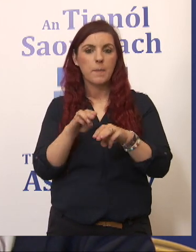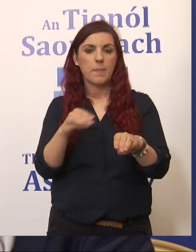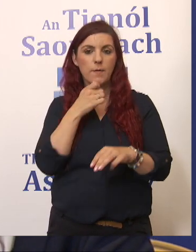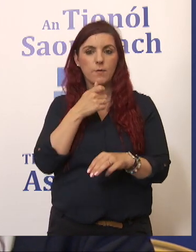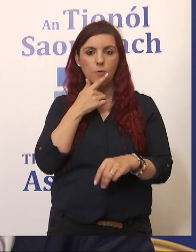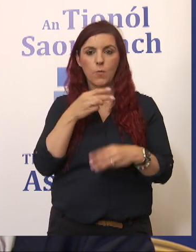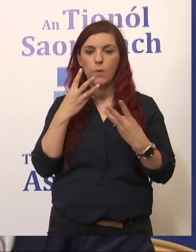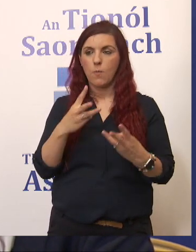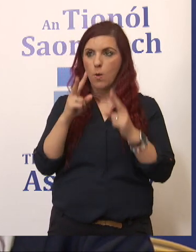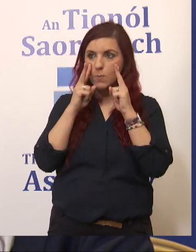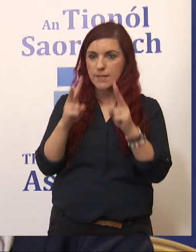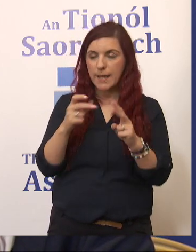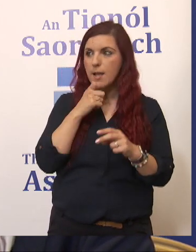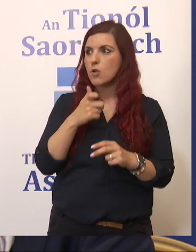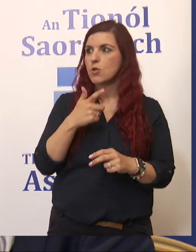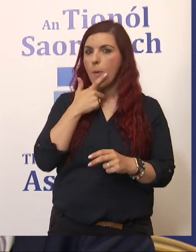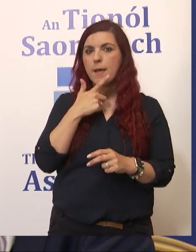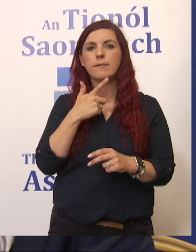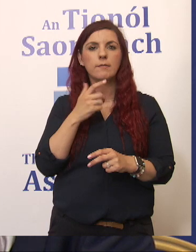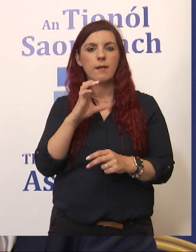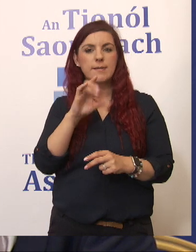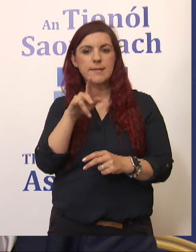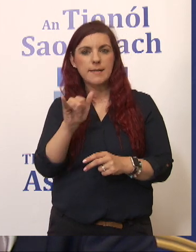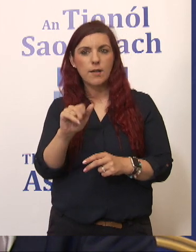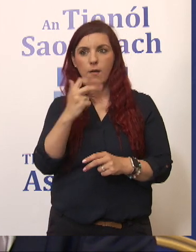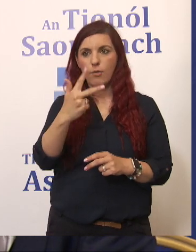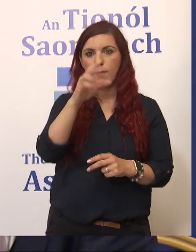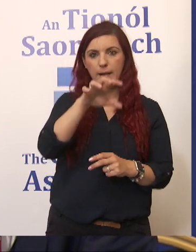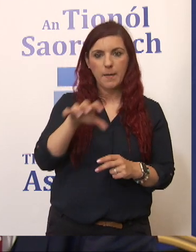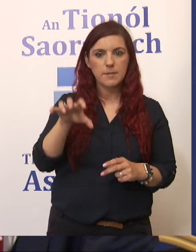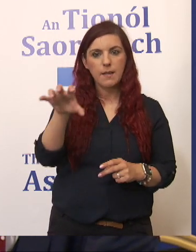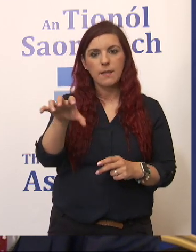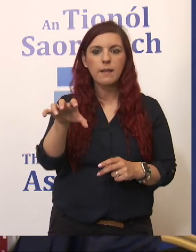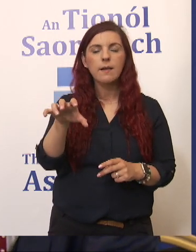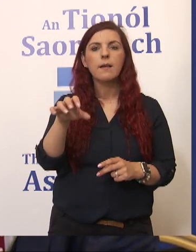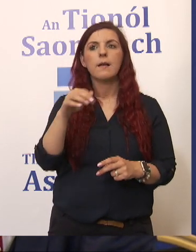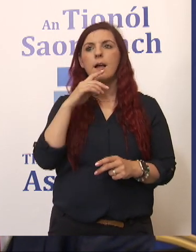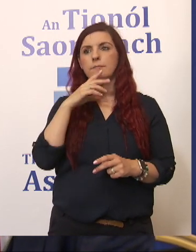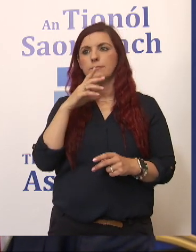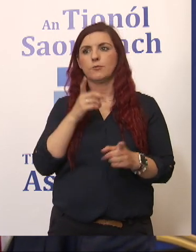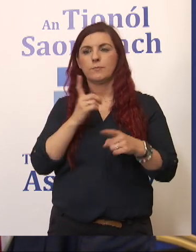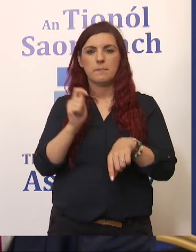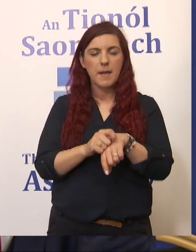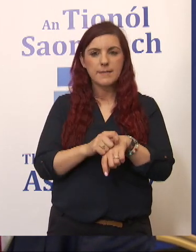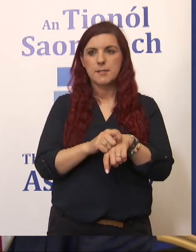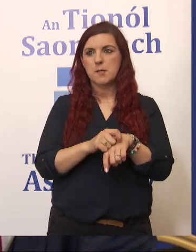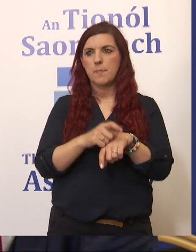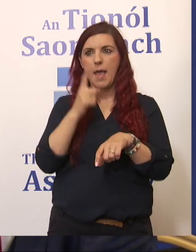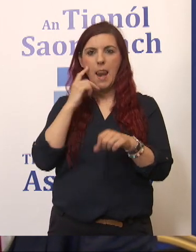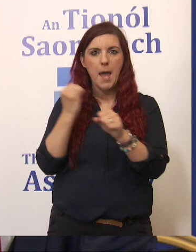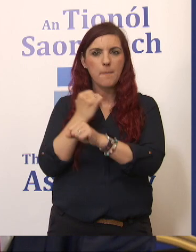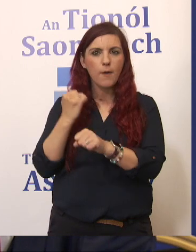we want to see the Dublin of the city of the three castles, tower to its historic best, a landmark for